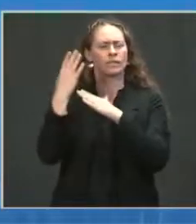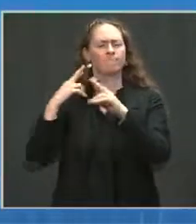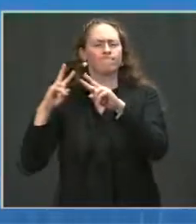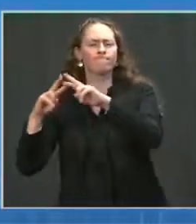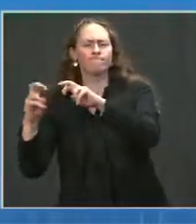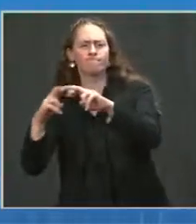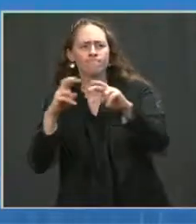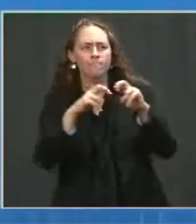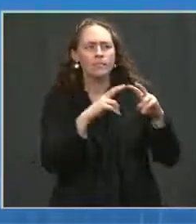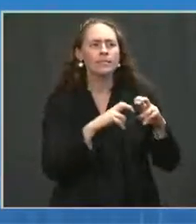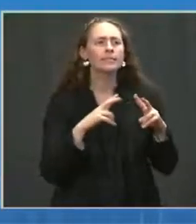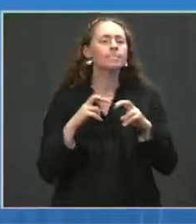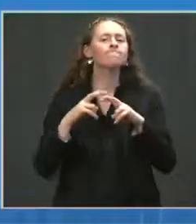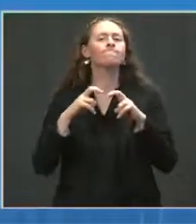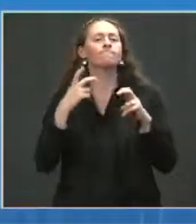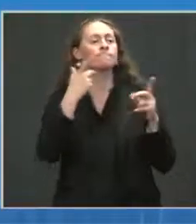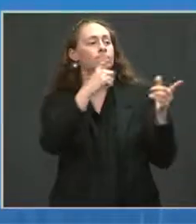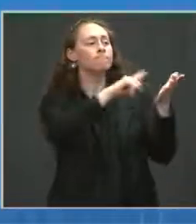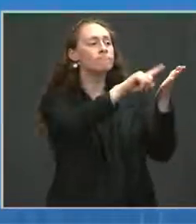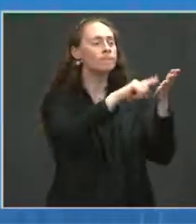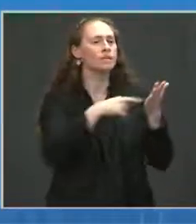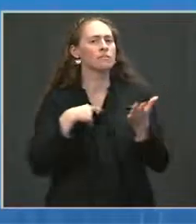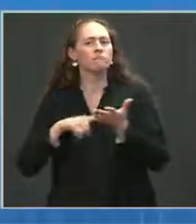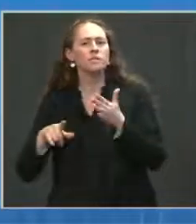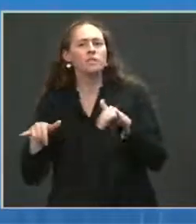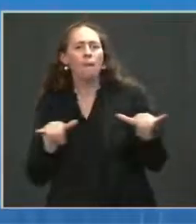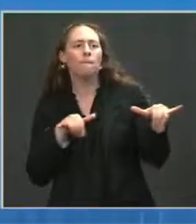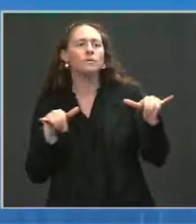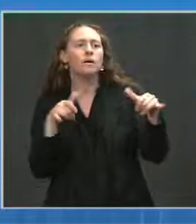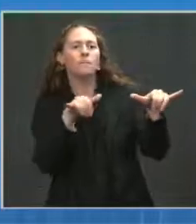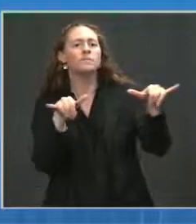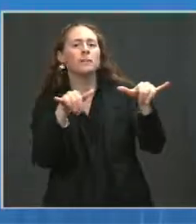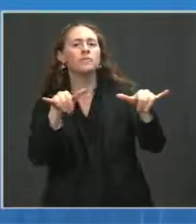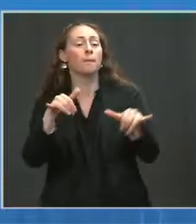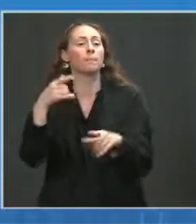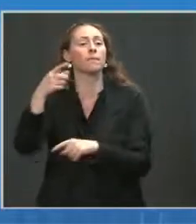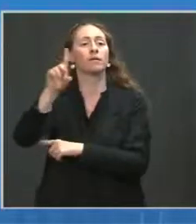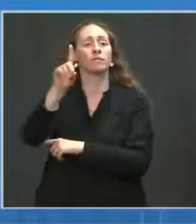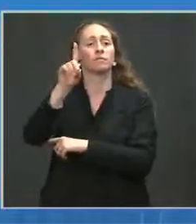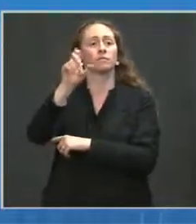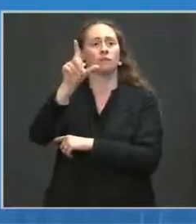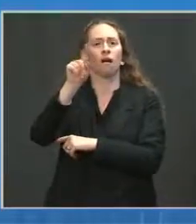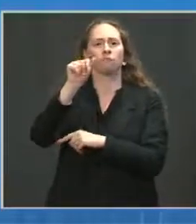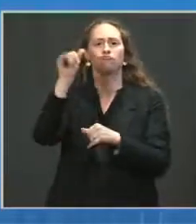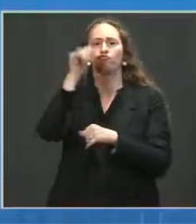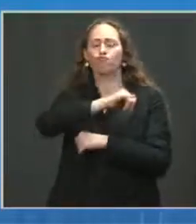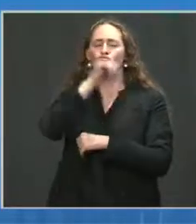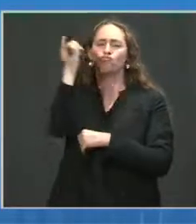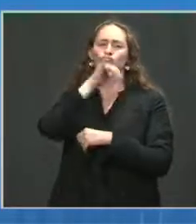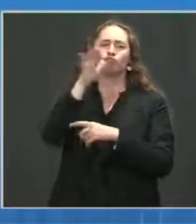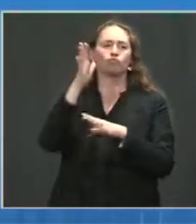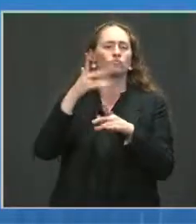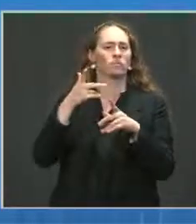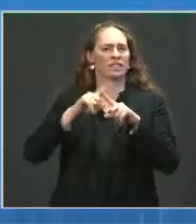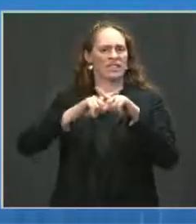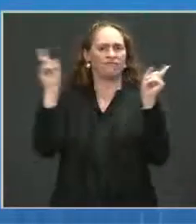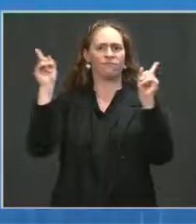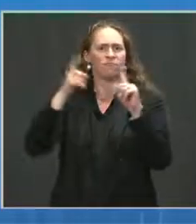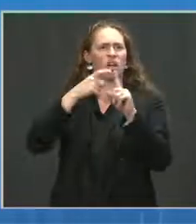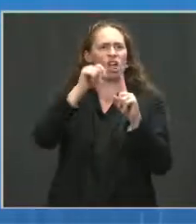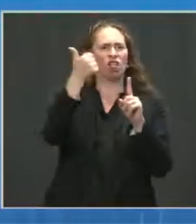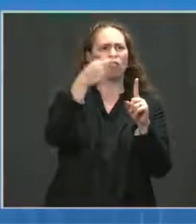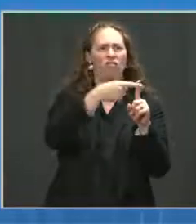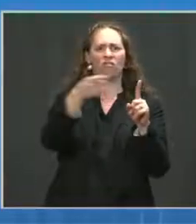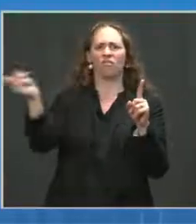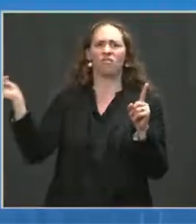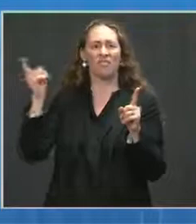findings. Taken together, the Delta variant is different from prior strains. I understand this is all frustrating news, and